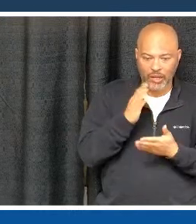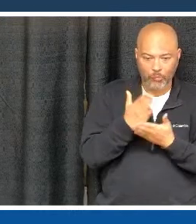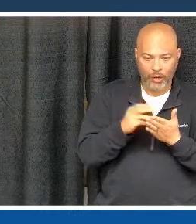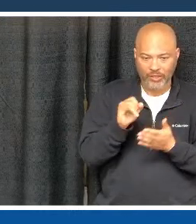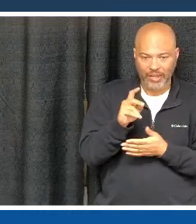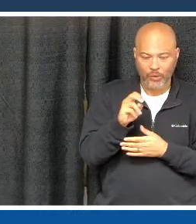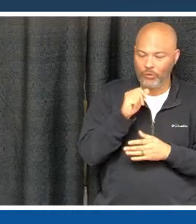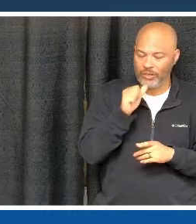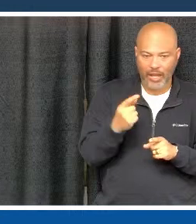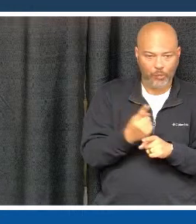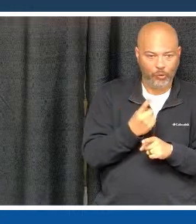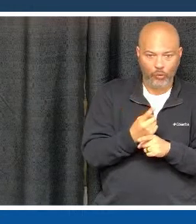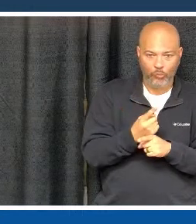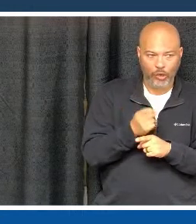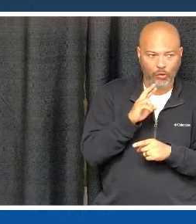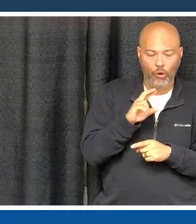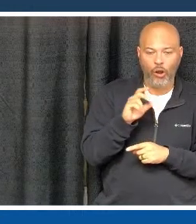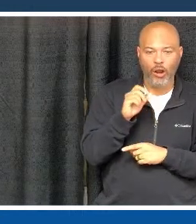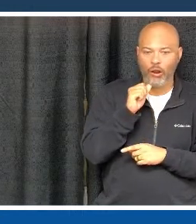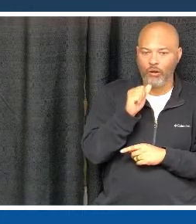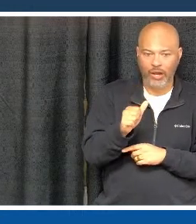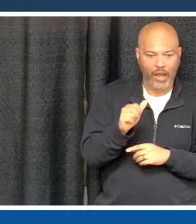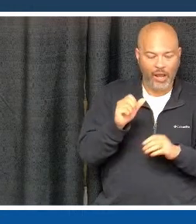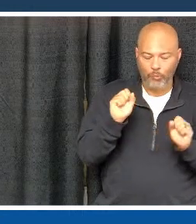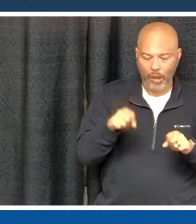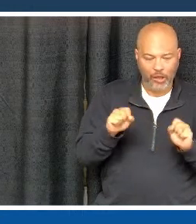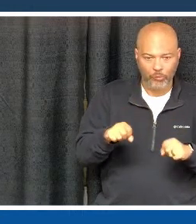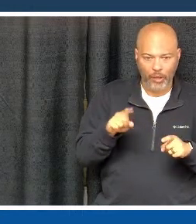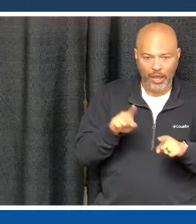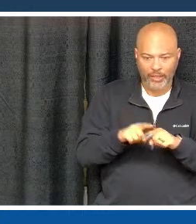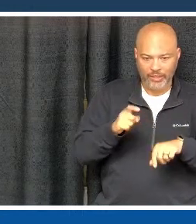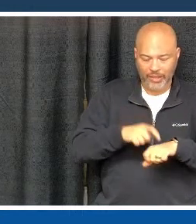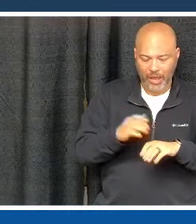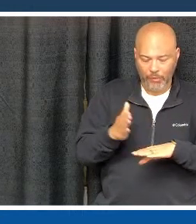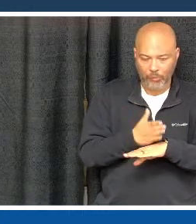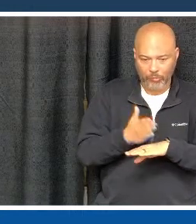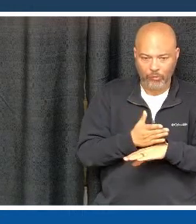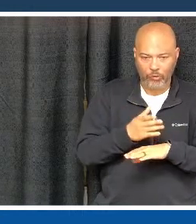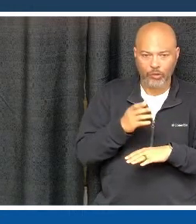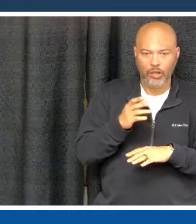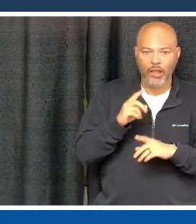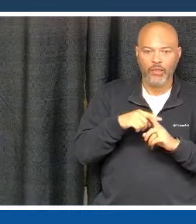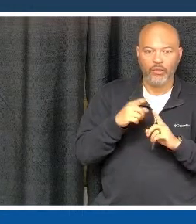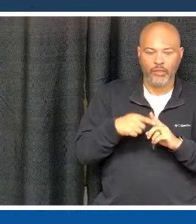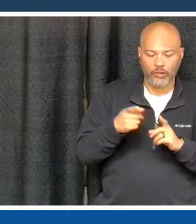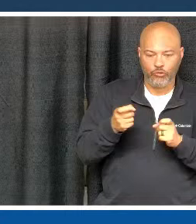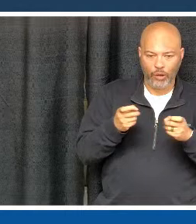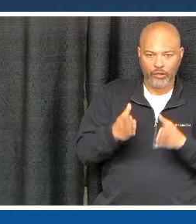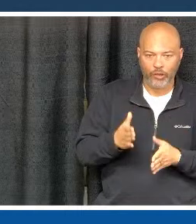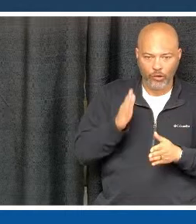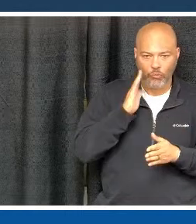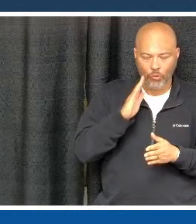is inappropriate or otherwise unfeasible at the time of development or redevelopment, the Director will